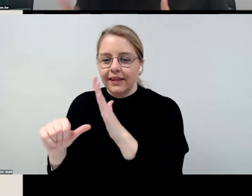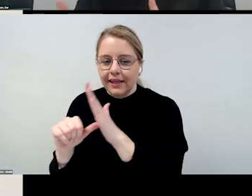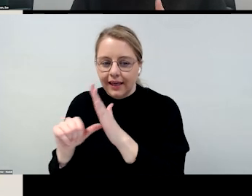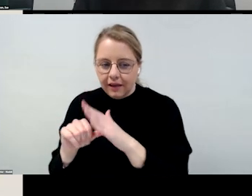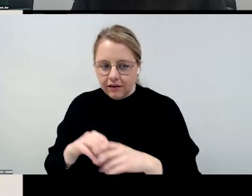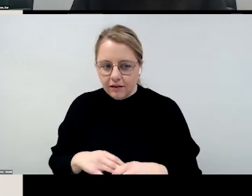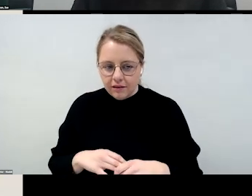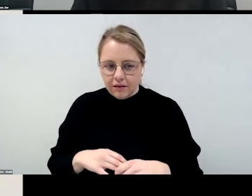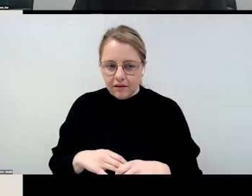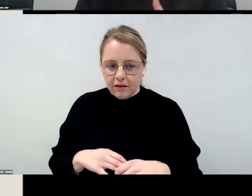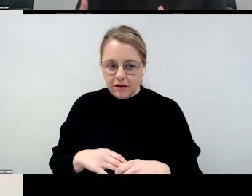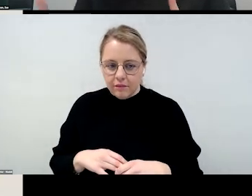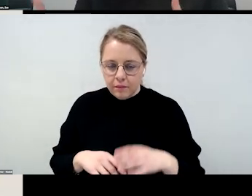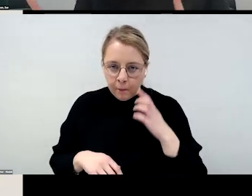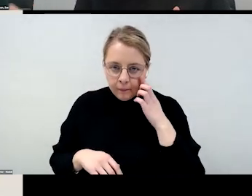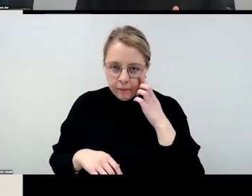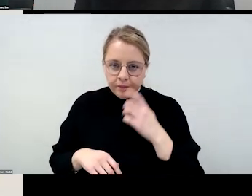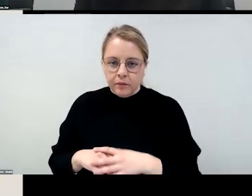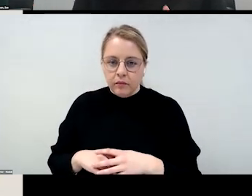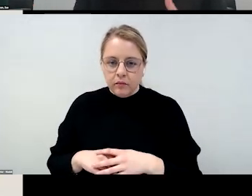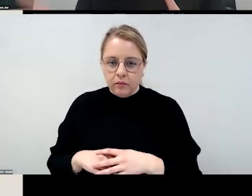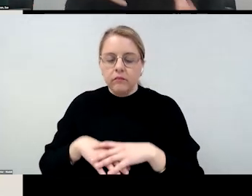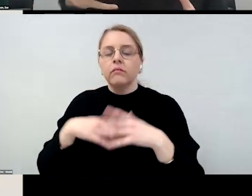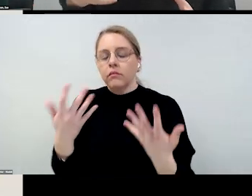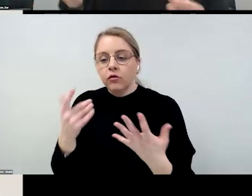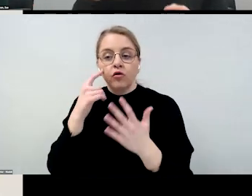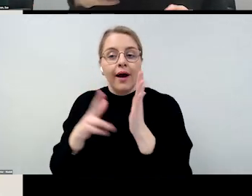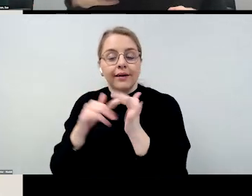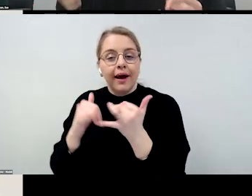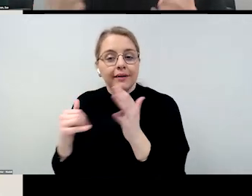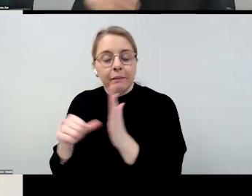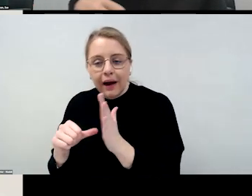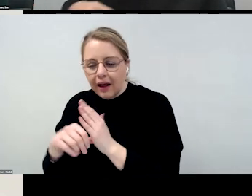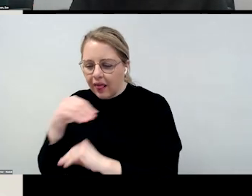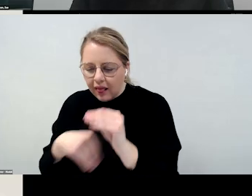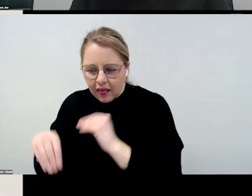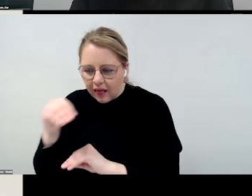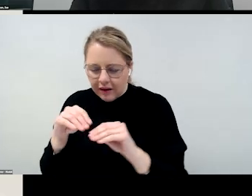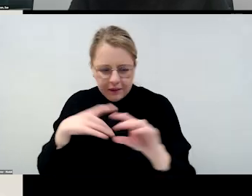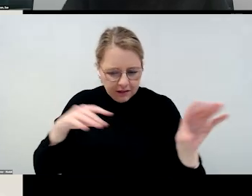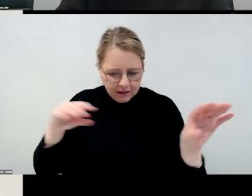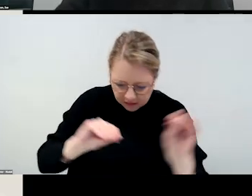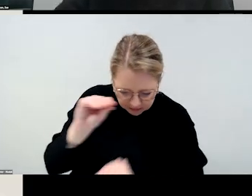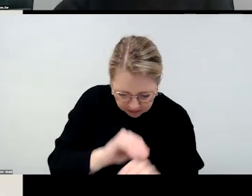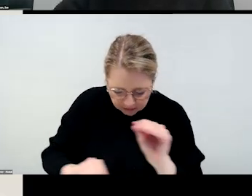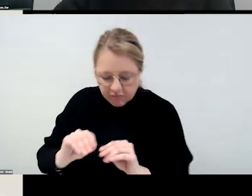process for updating that NDIS plan is so resource intensive, you're required to take from other areas of the